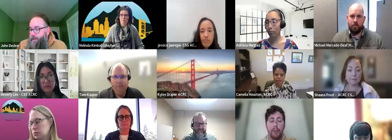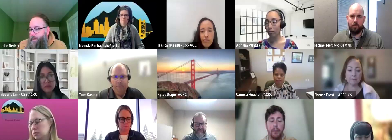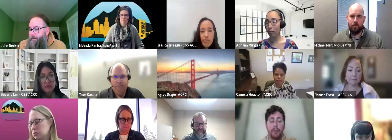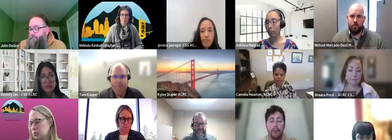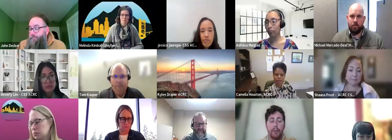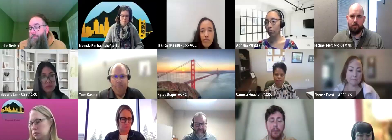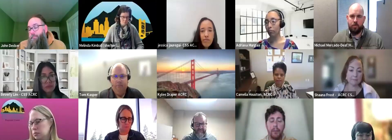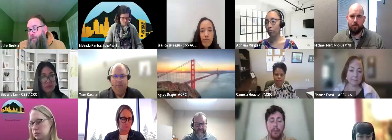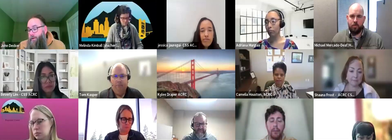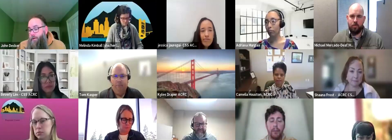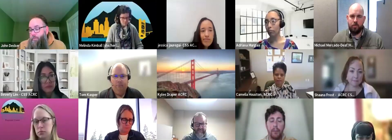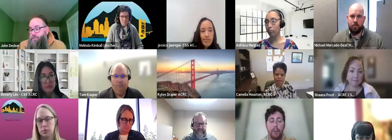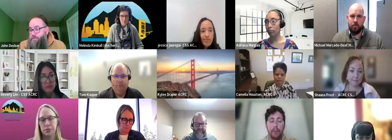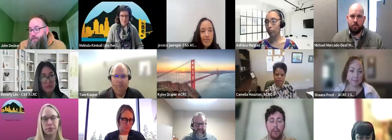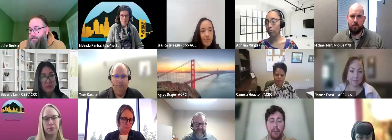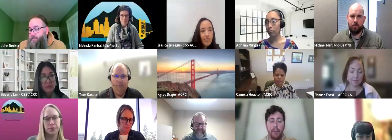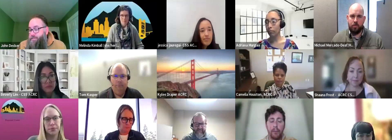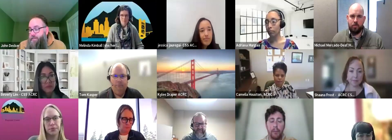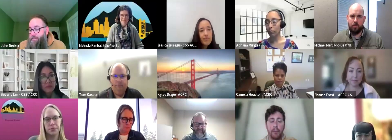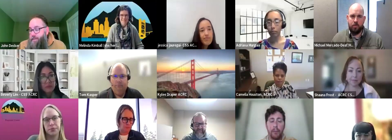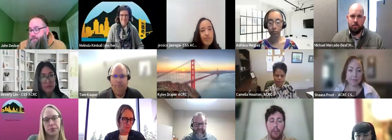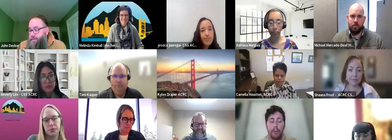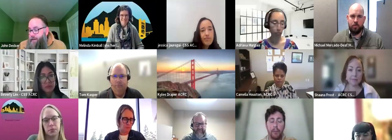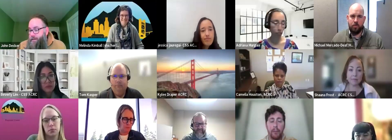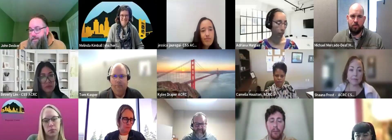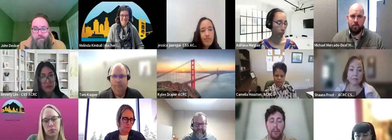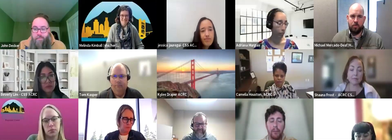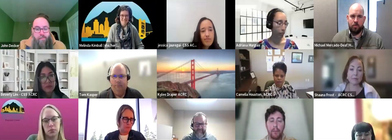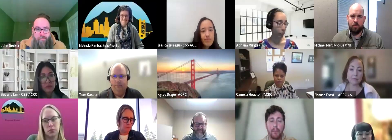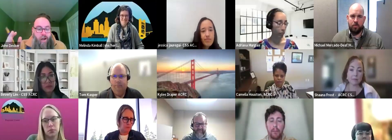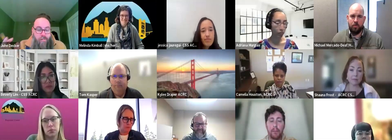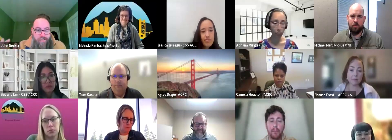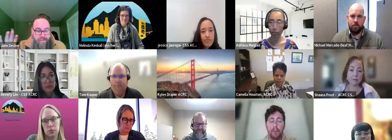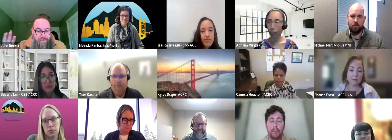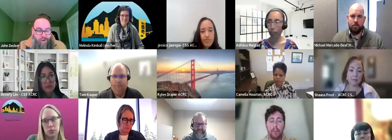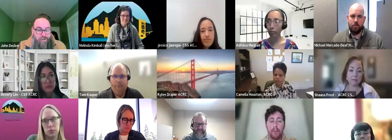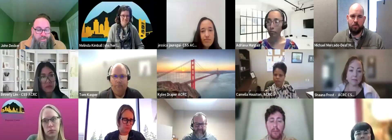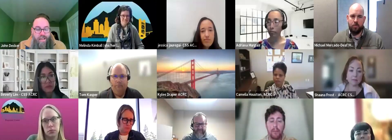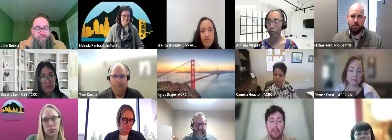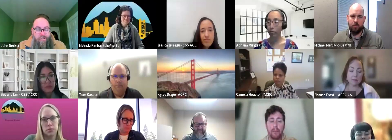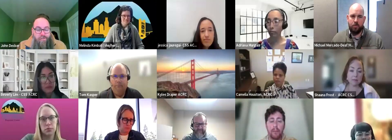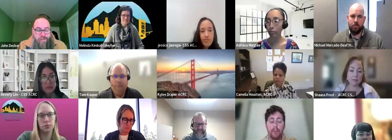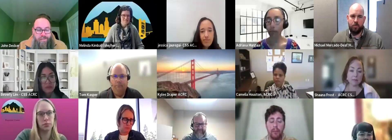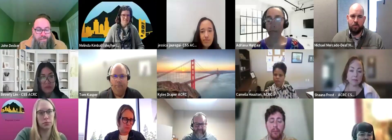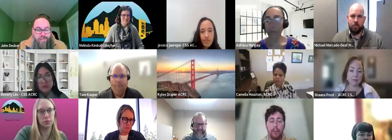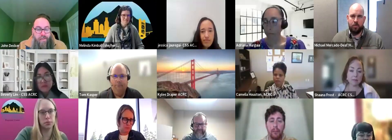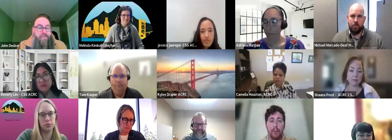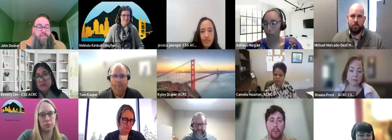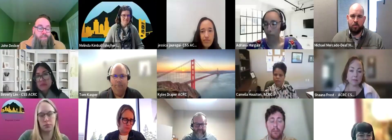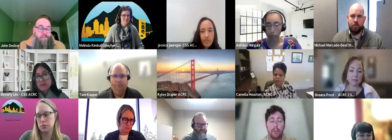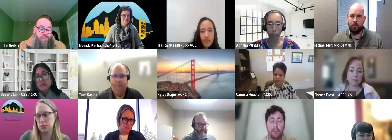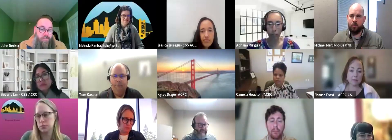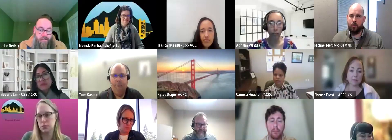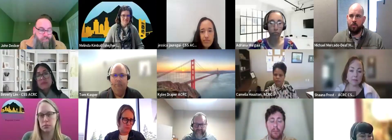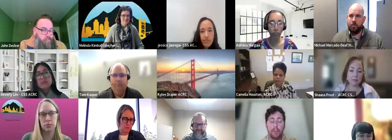that our regional center has placed on this, and the competencies of our new staff that are doing this is